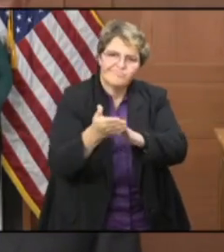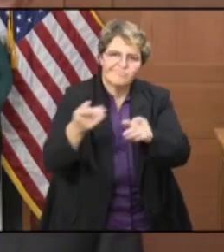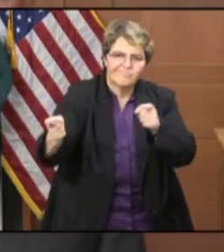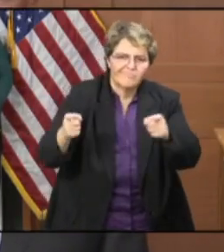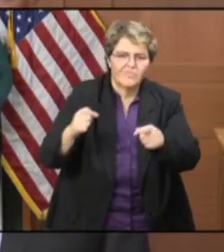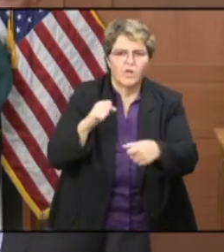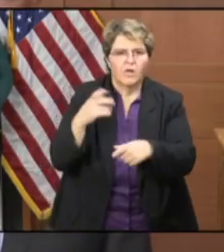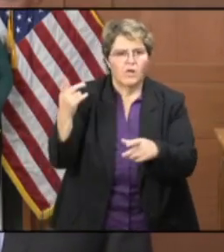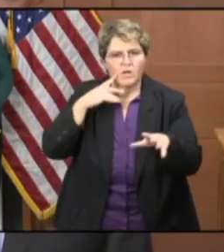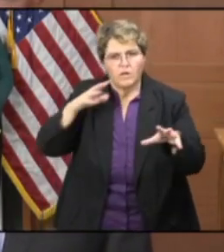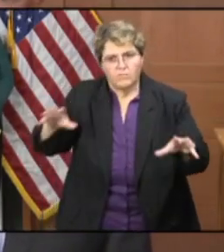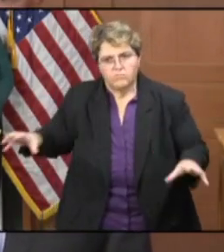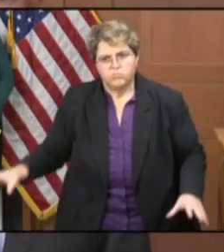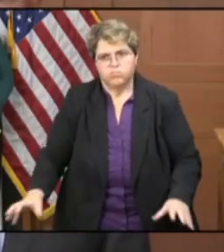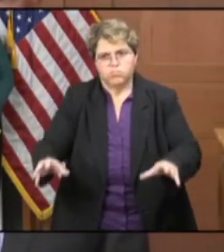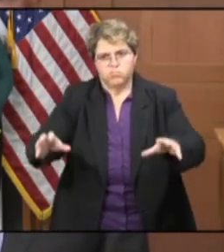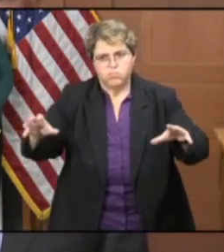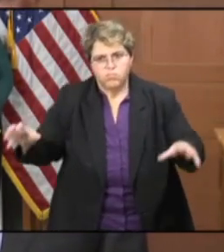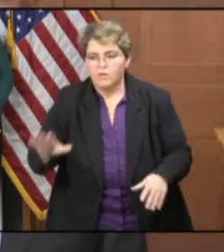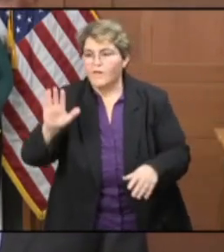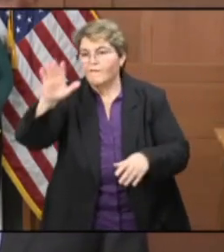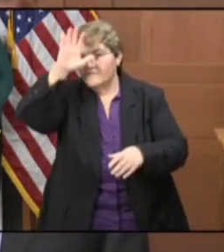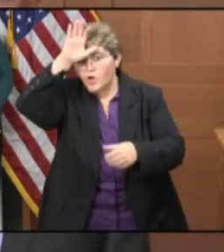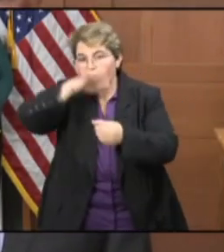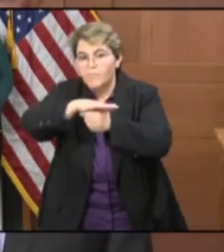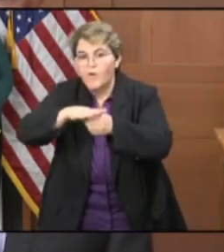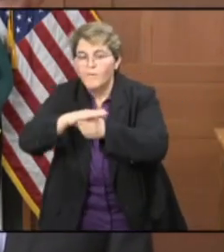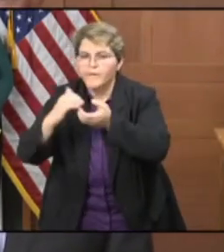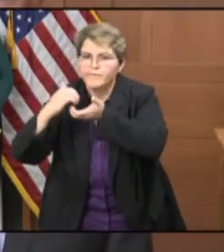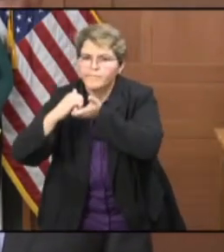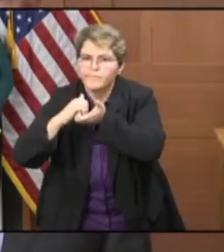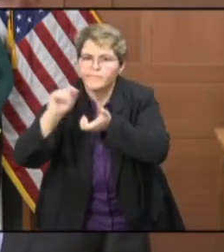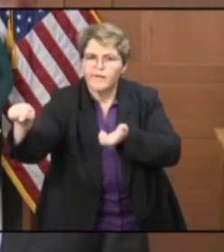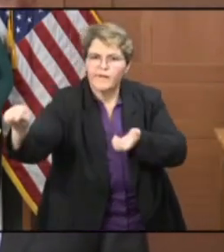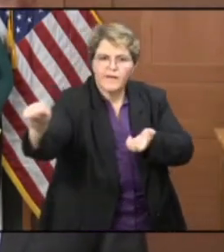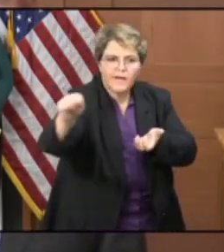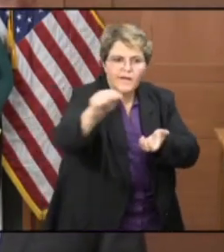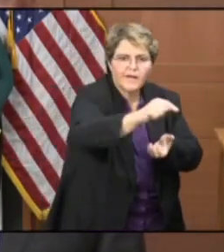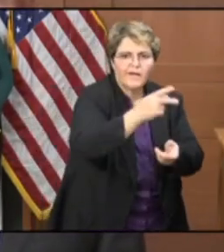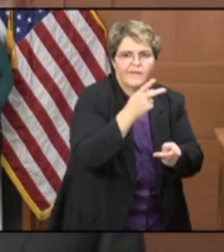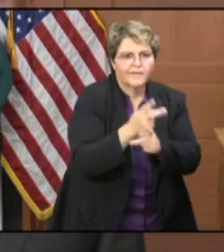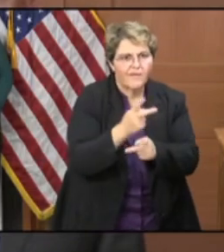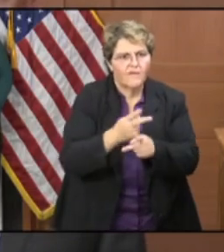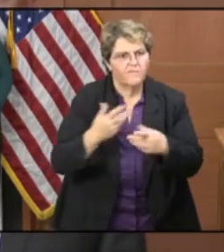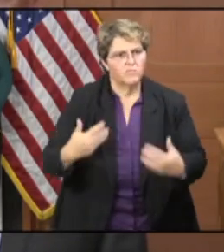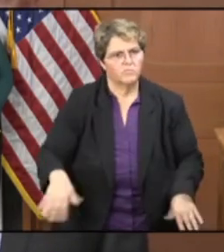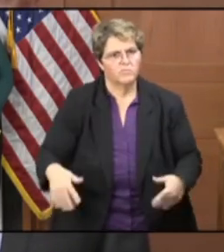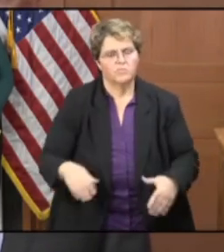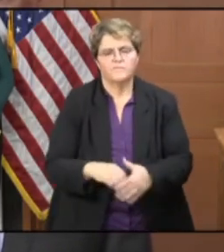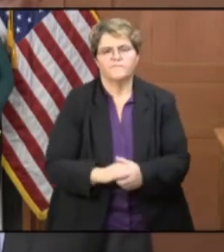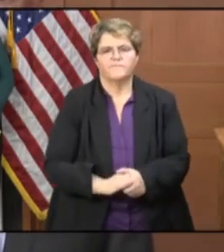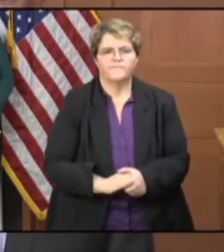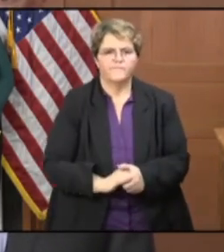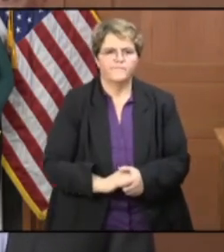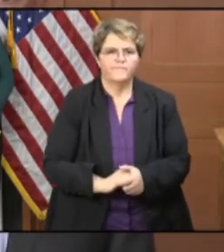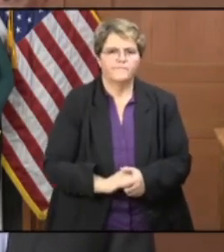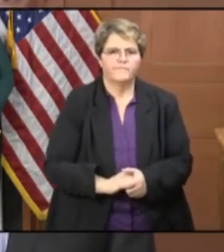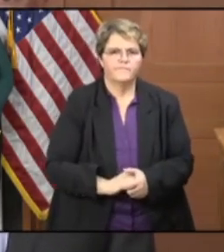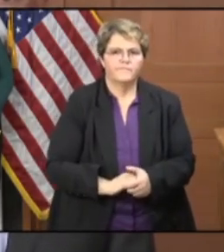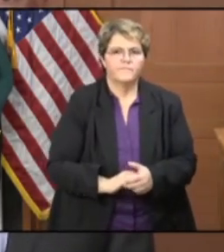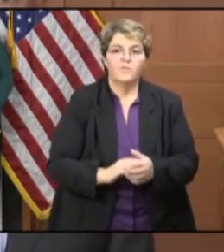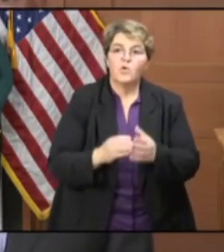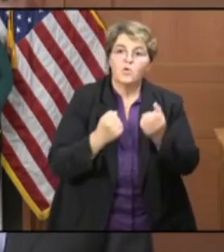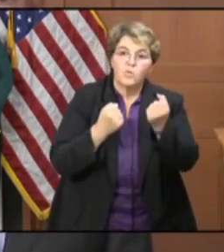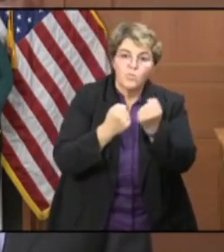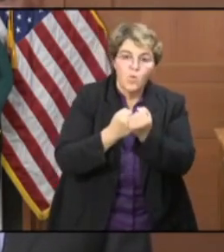our local fire departments and volunteer fire departments, including as well support that we're receiving from the